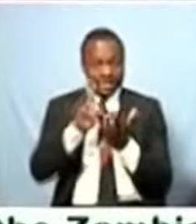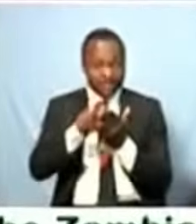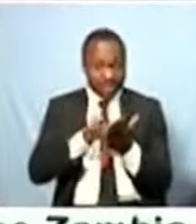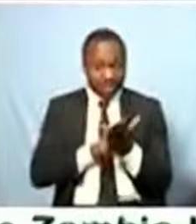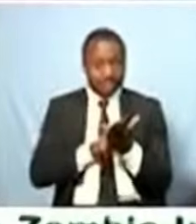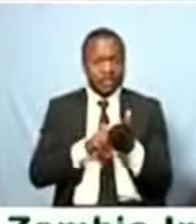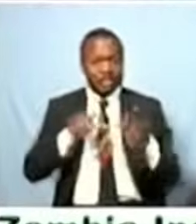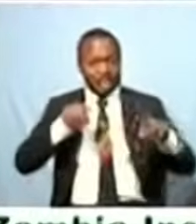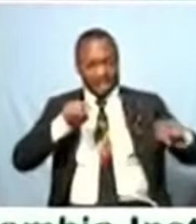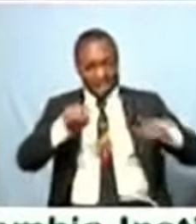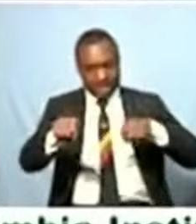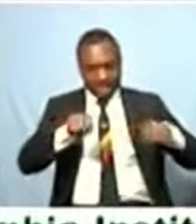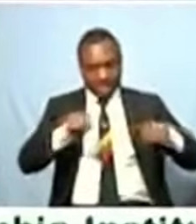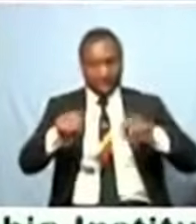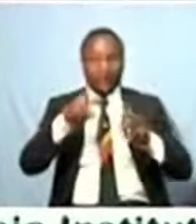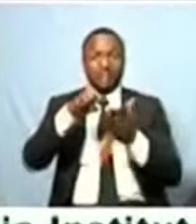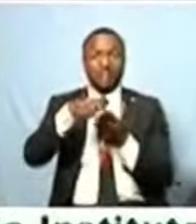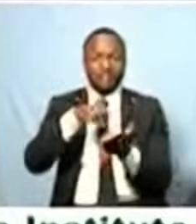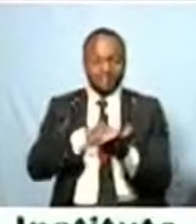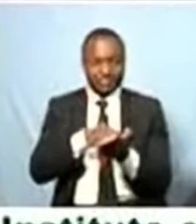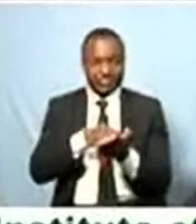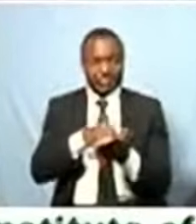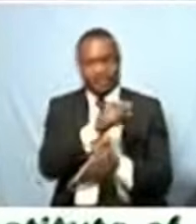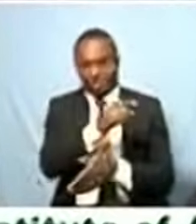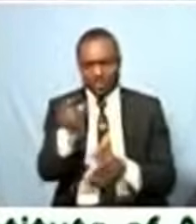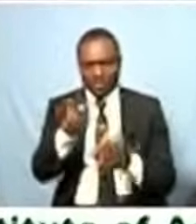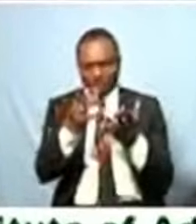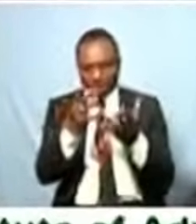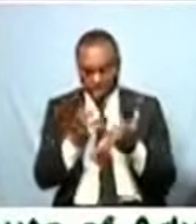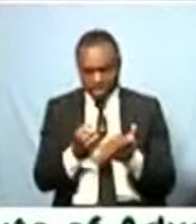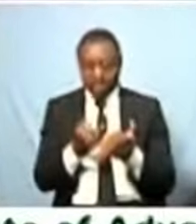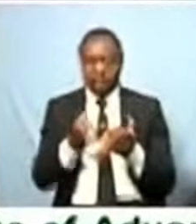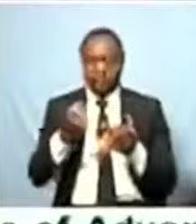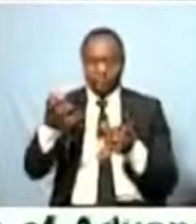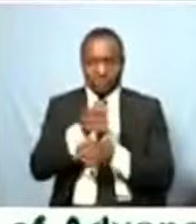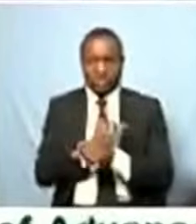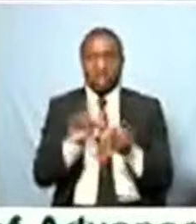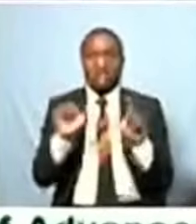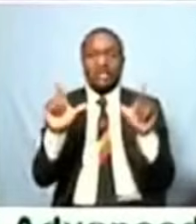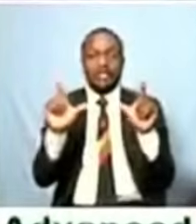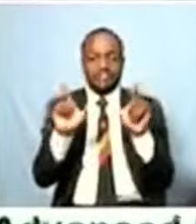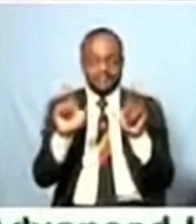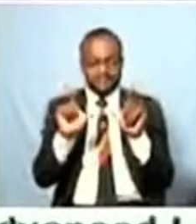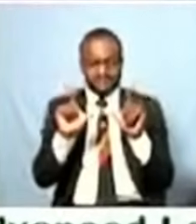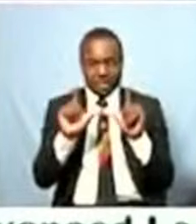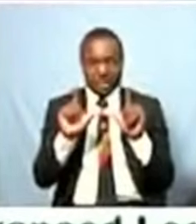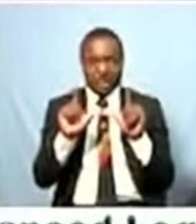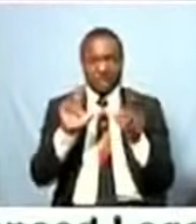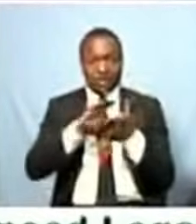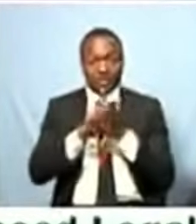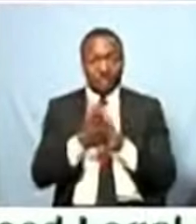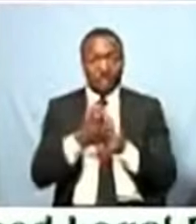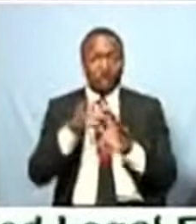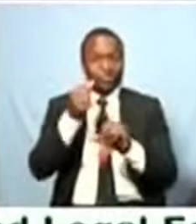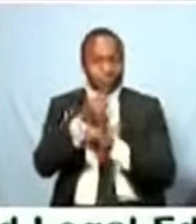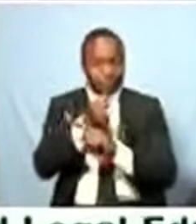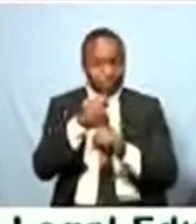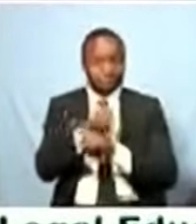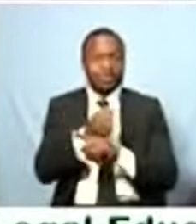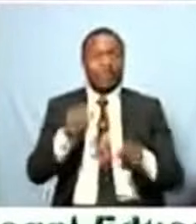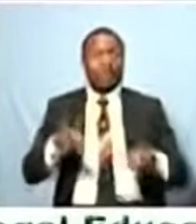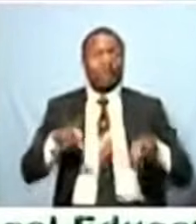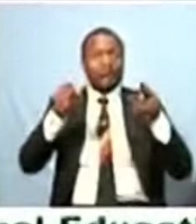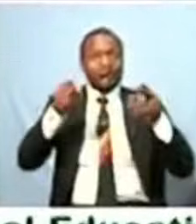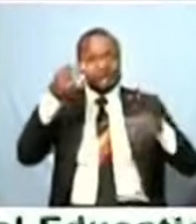that govern exams for those that want to acquire a license to be advocates of the High Court,